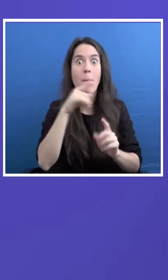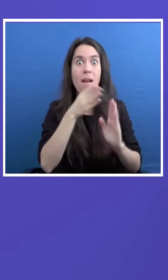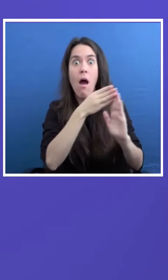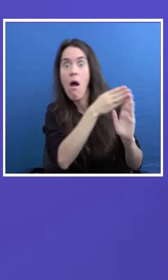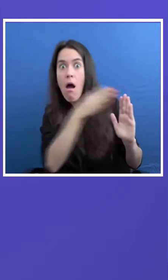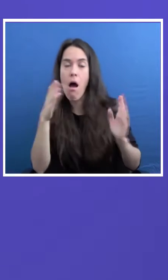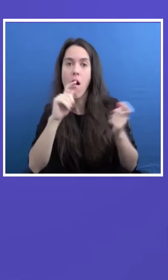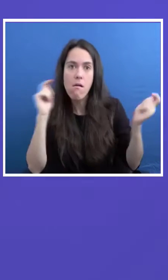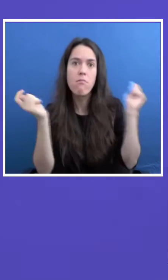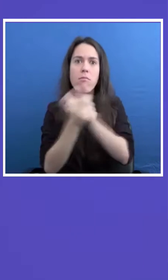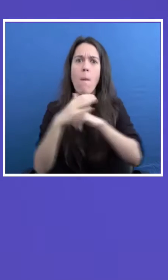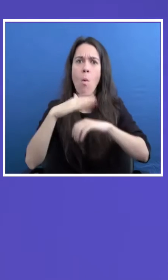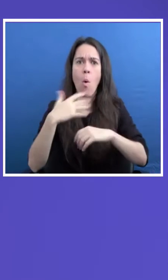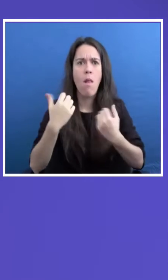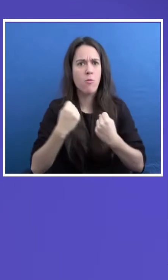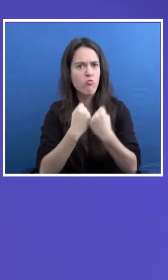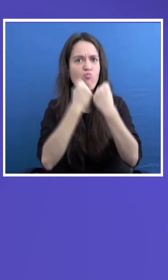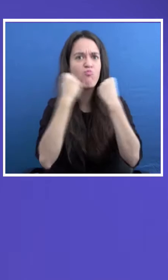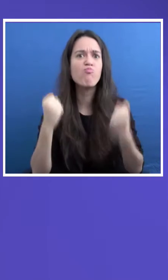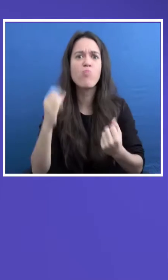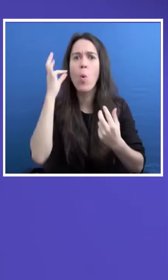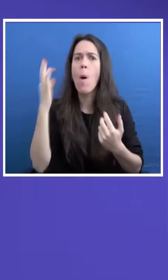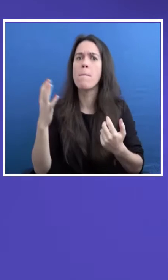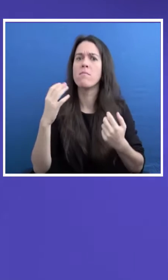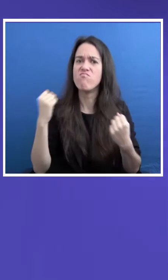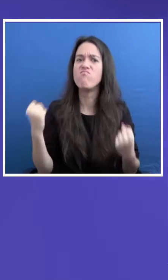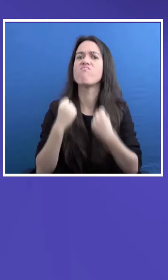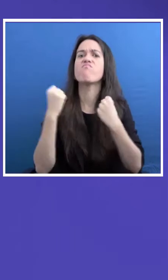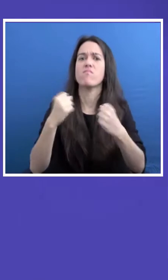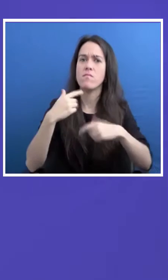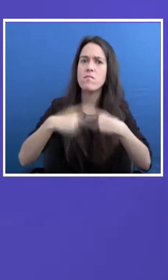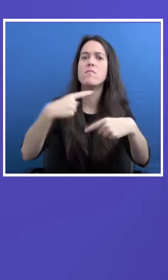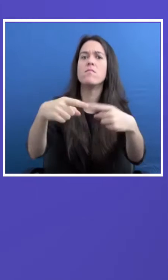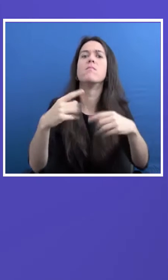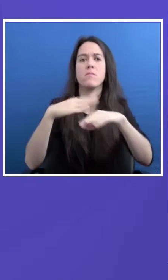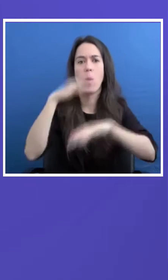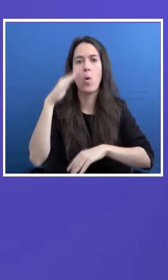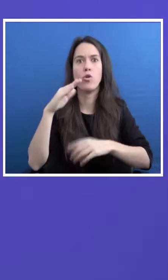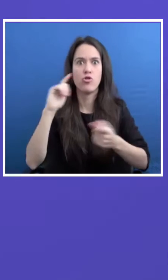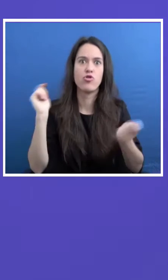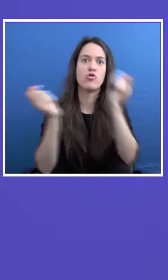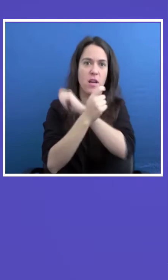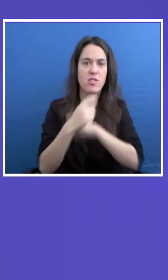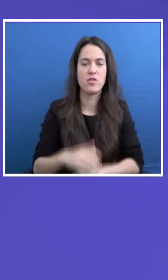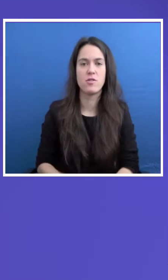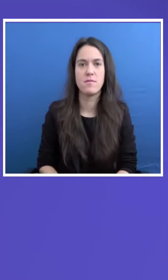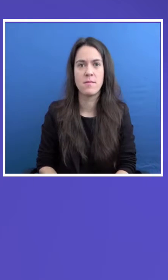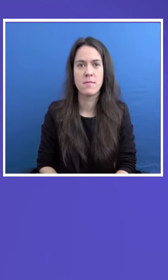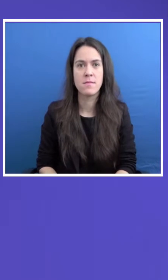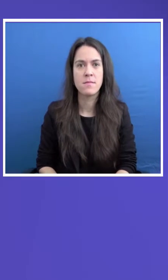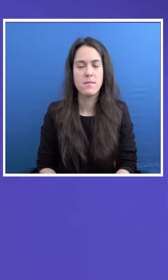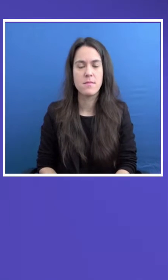being who is an actor, a driver of change.